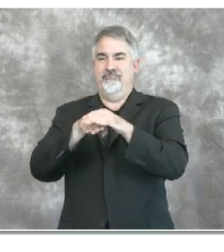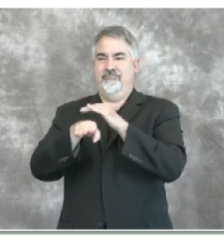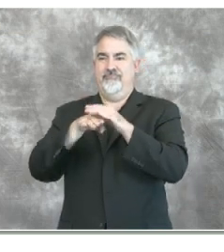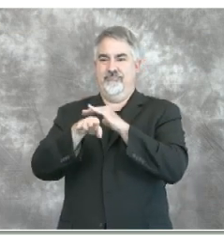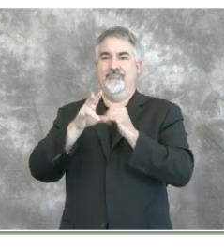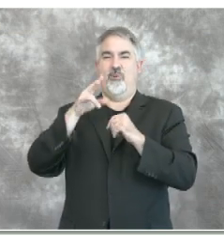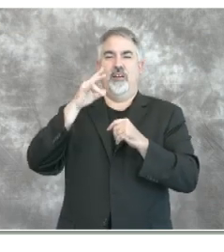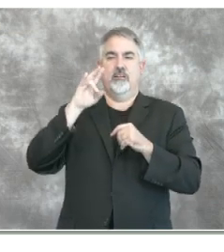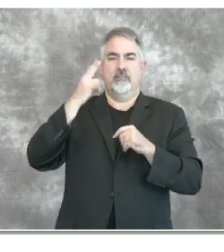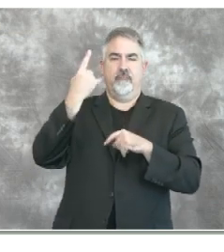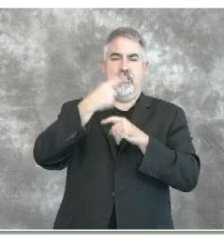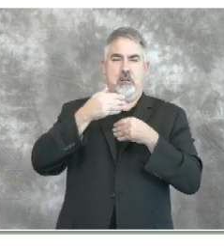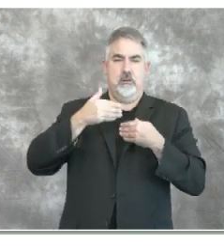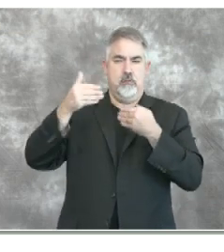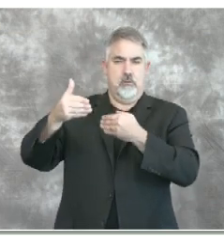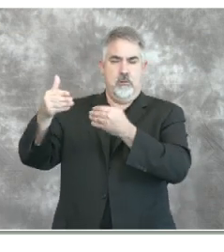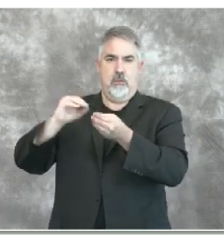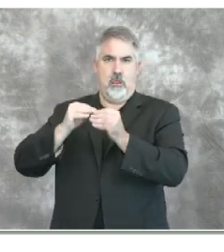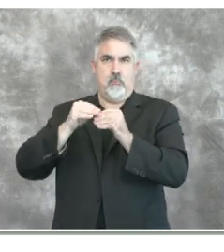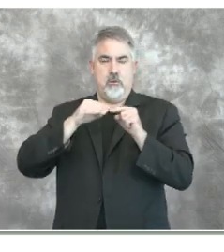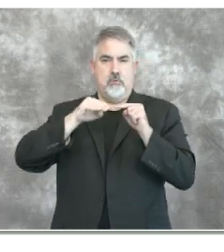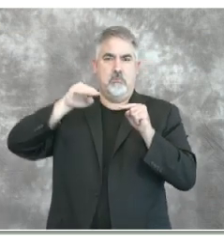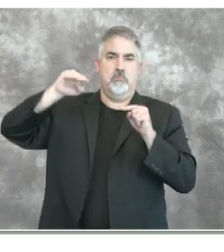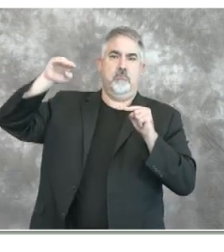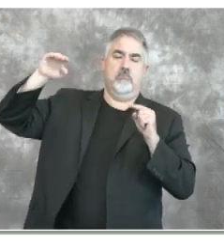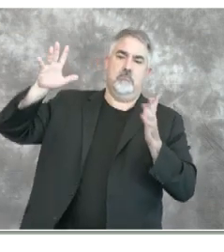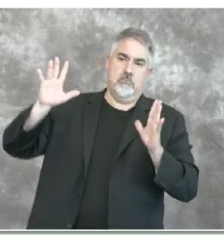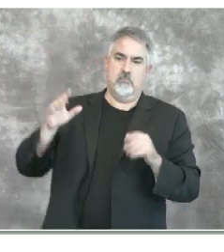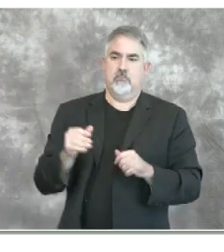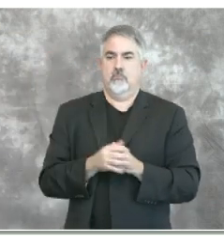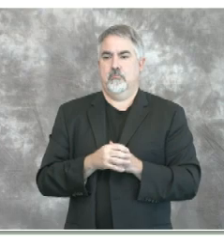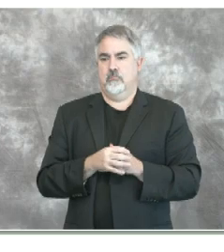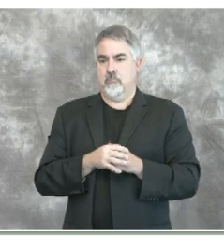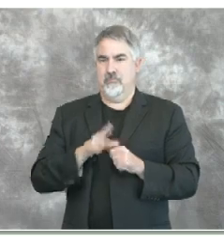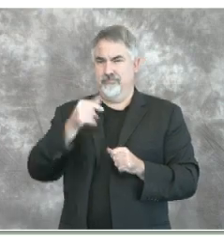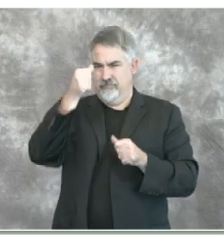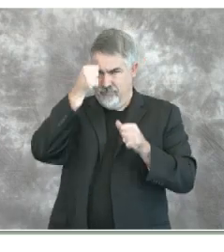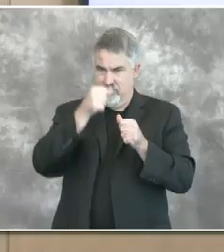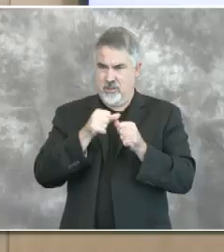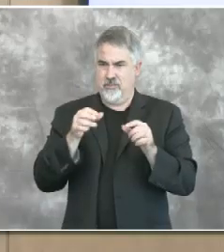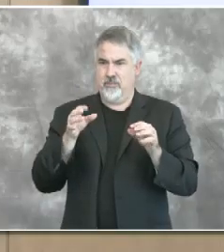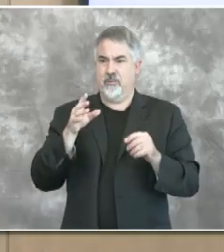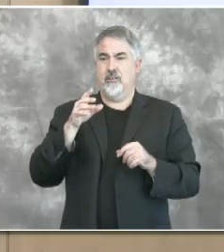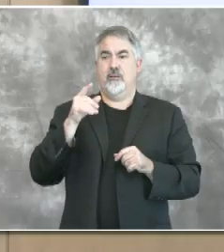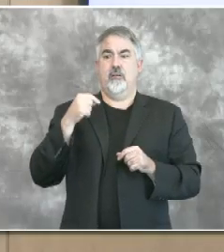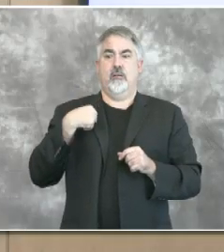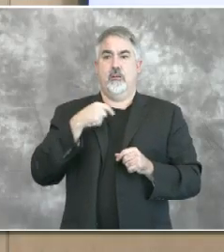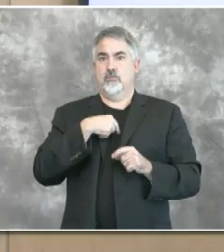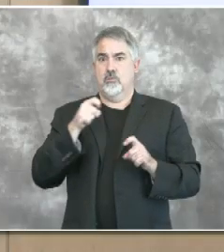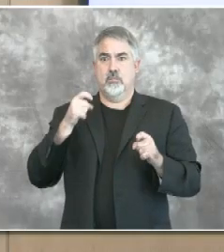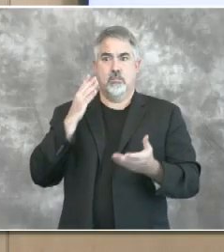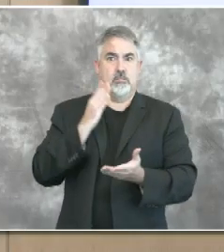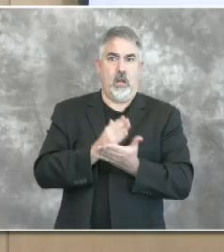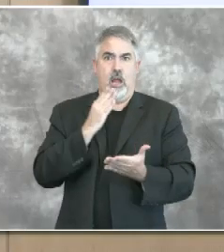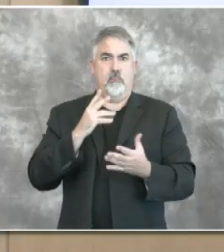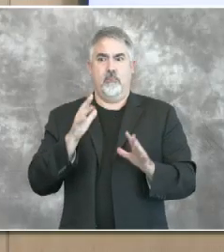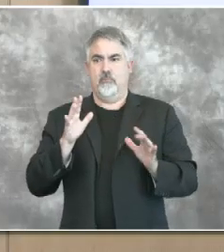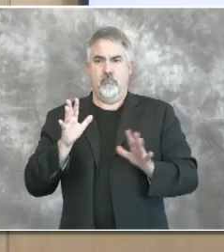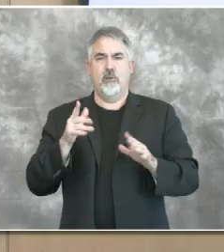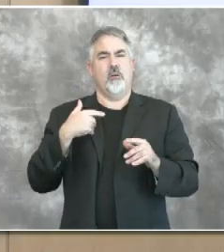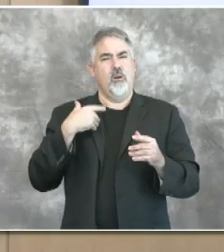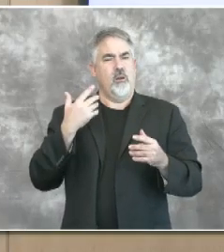are encouraging numbers, but they should only encourage us to continue doing what we've been doing in an effort to make sure that